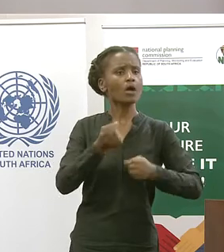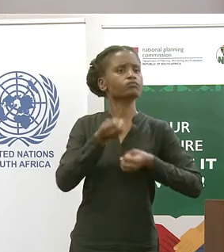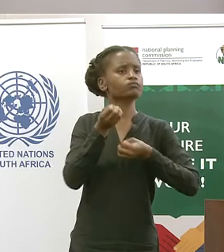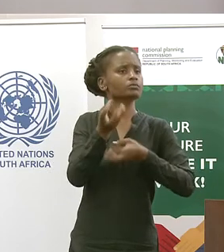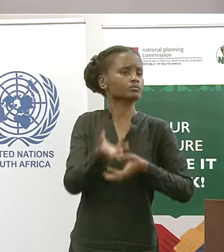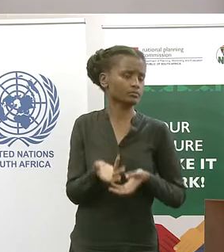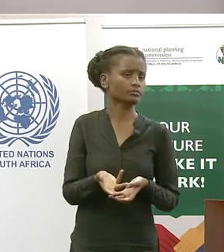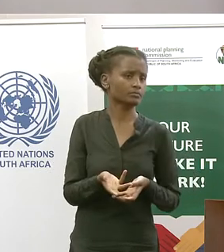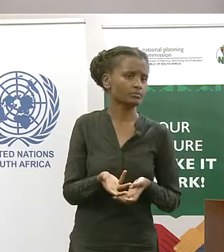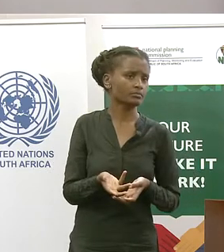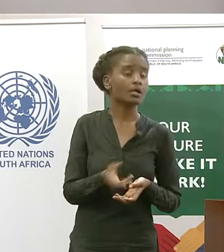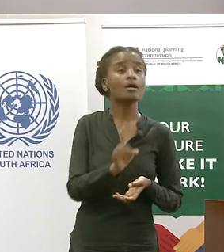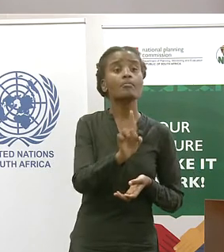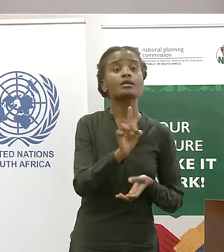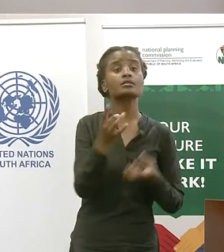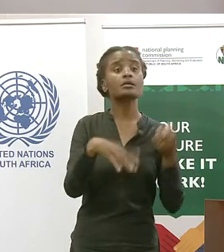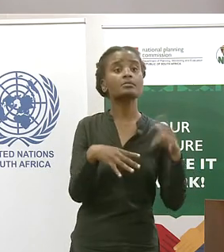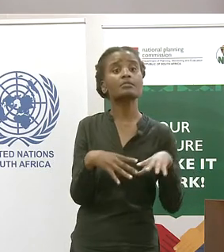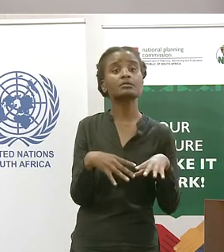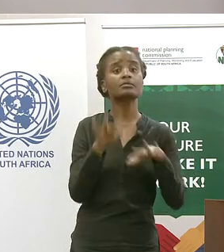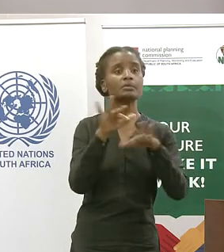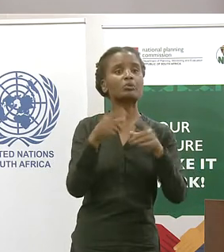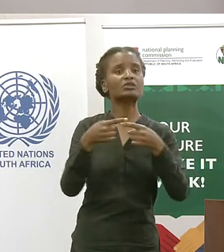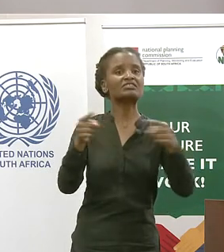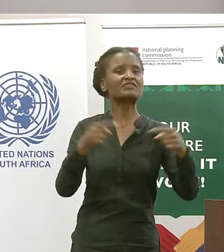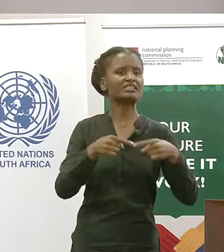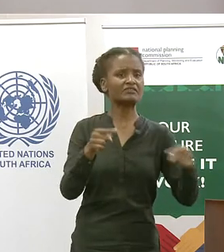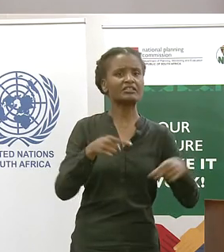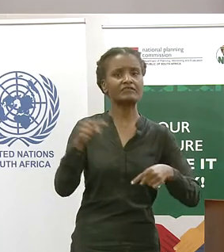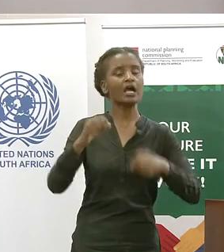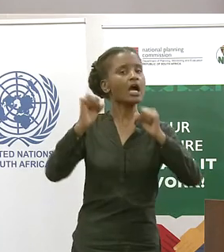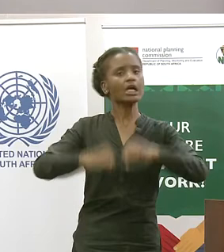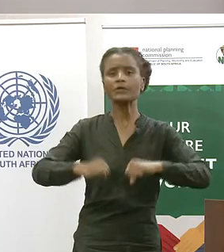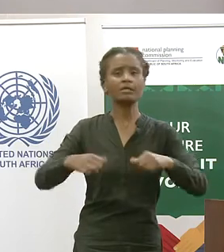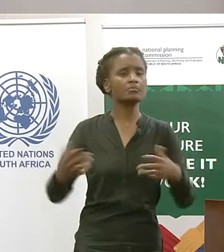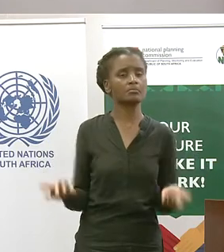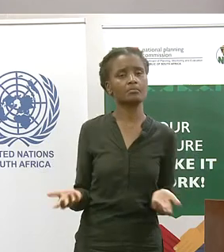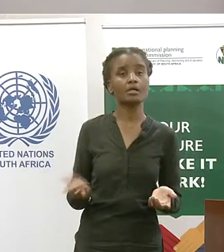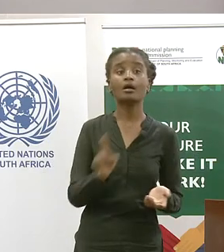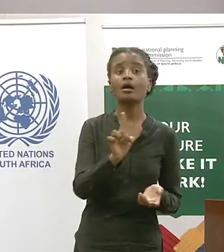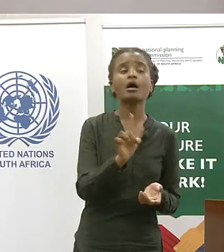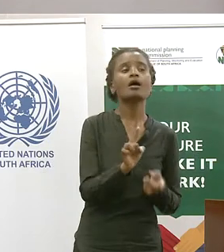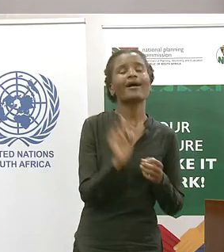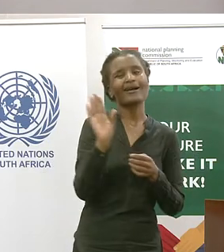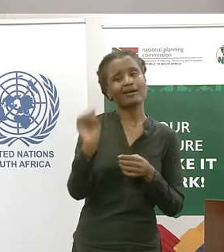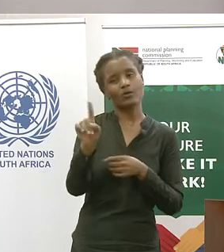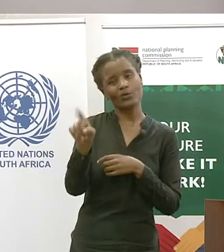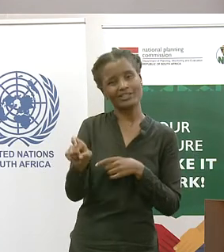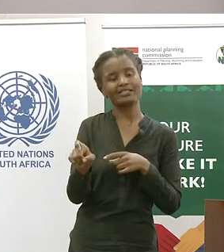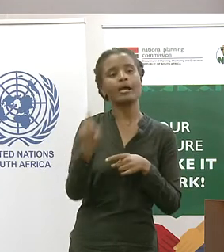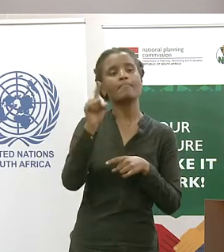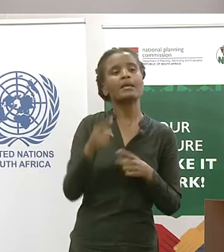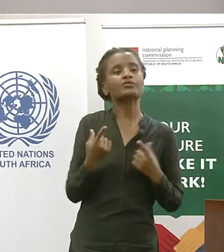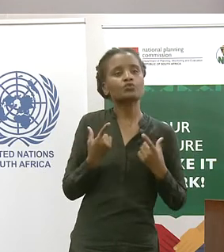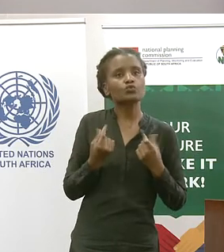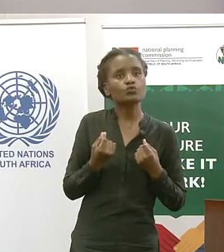there is some differences there. And my question is, what needs to be done there so that this organization, they can